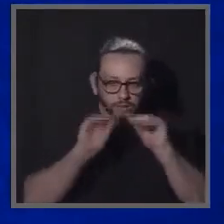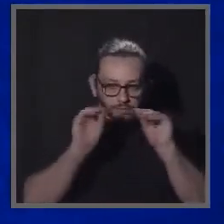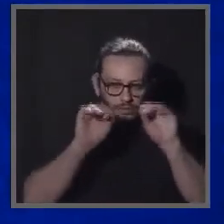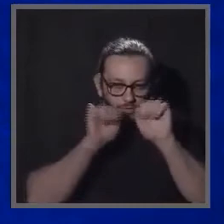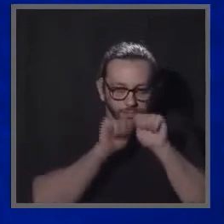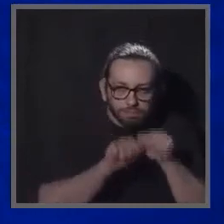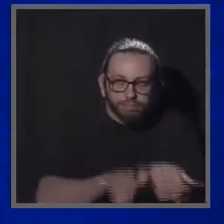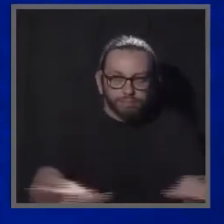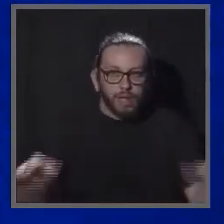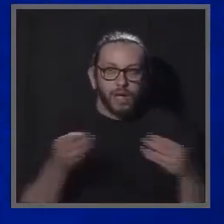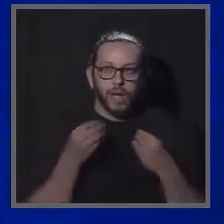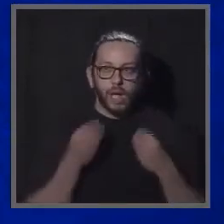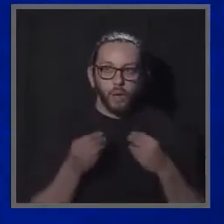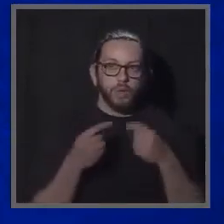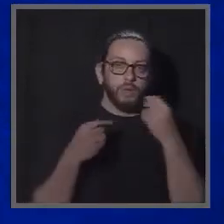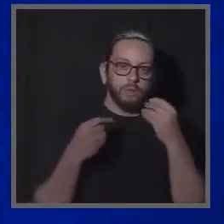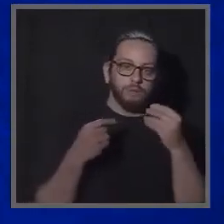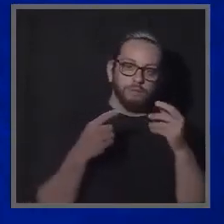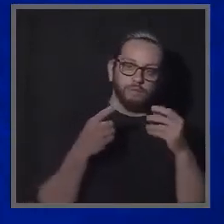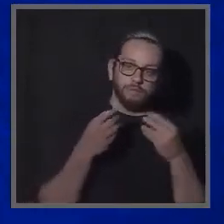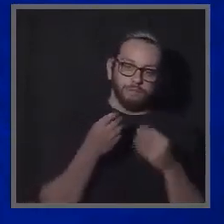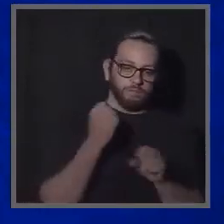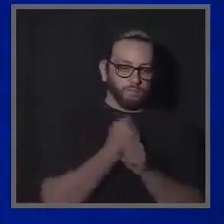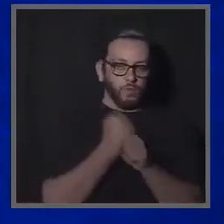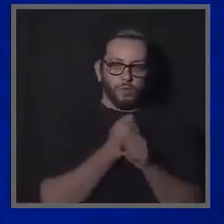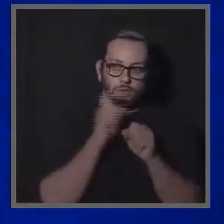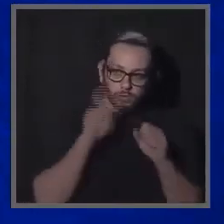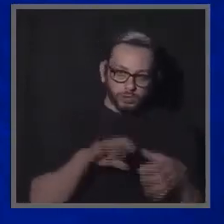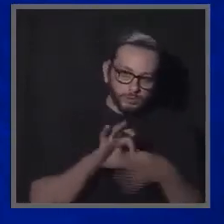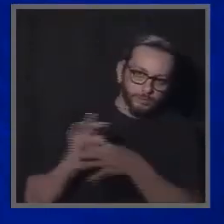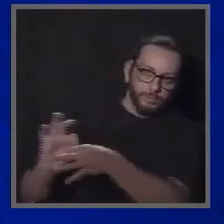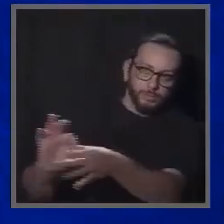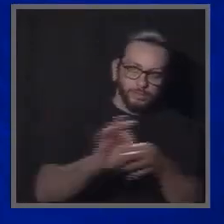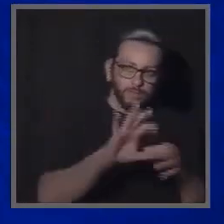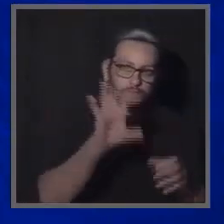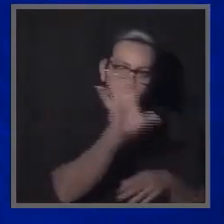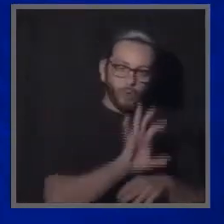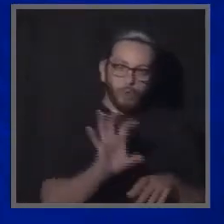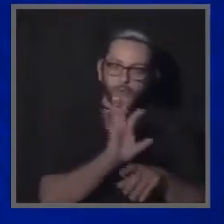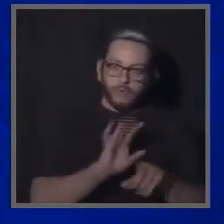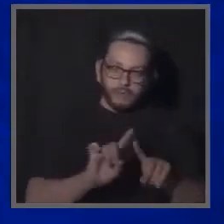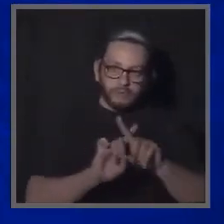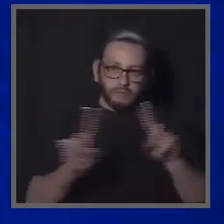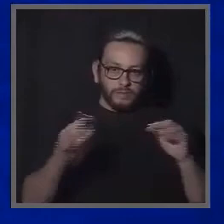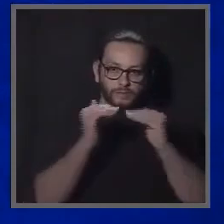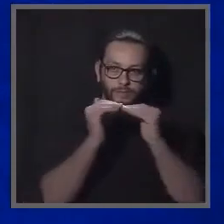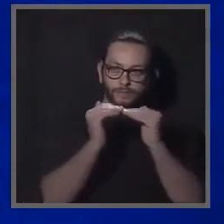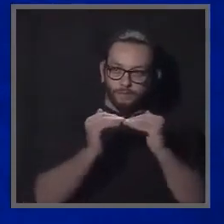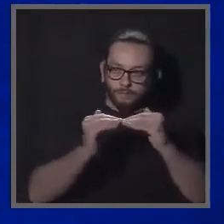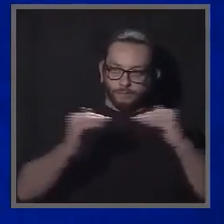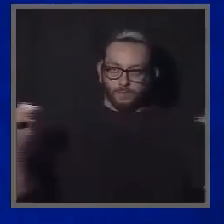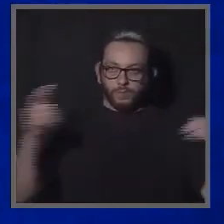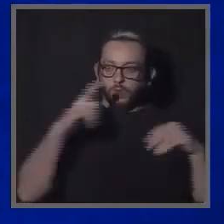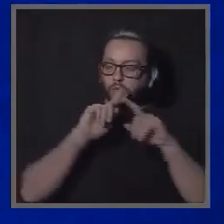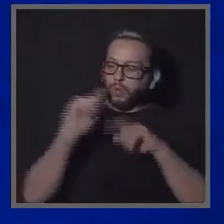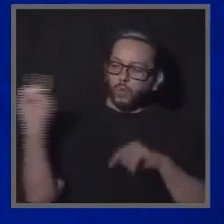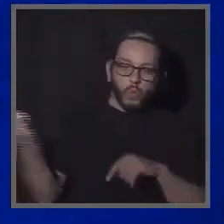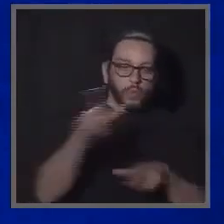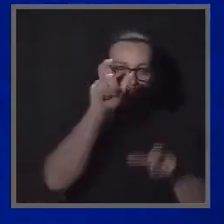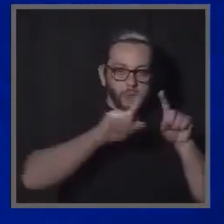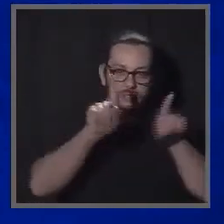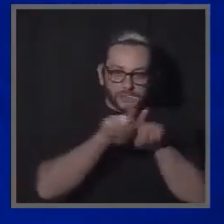in collaboration in a more horizontal way. Help people to be active